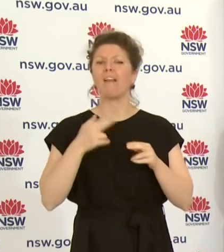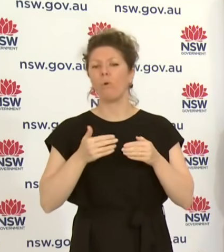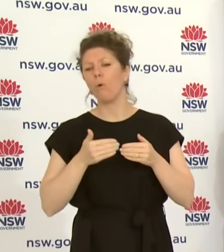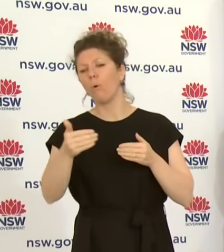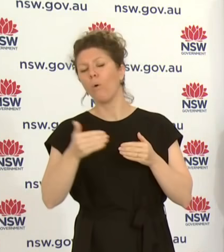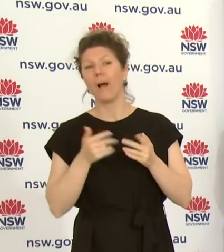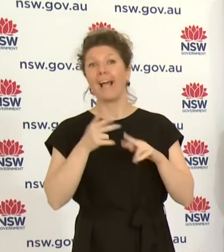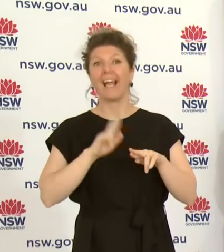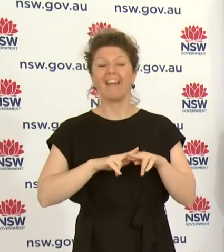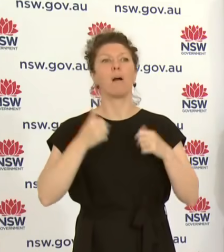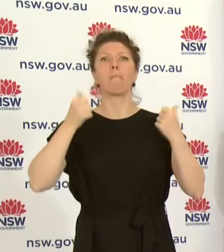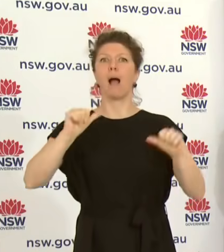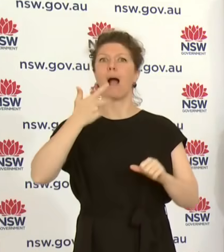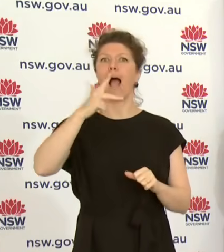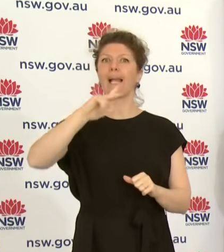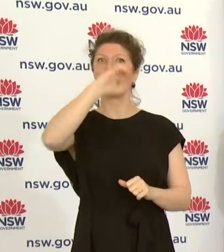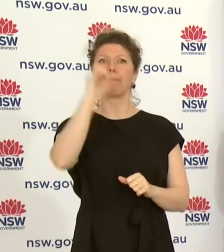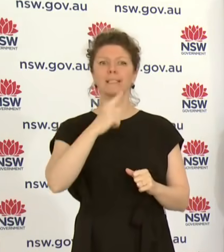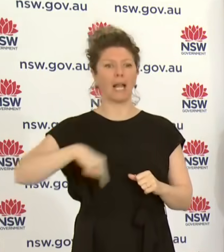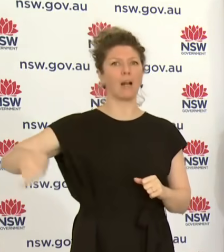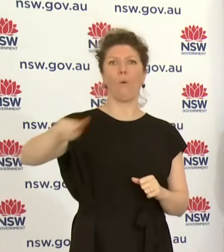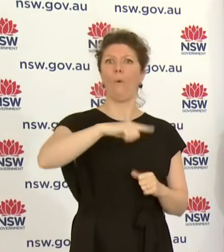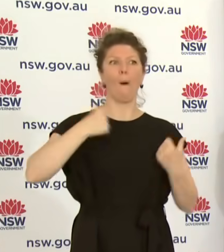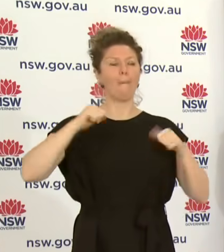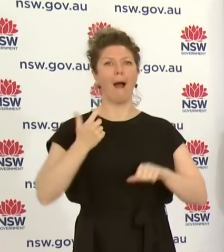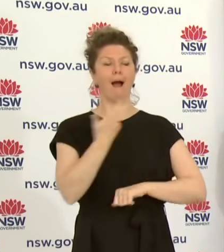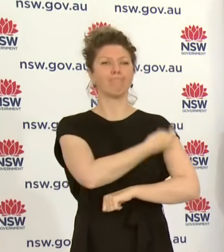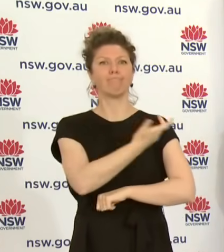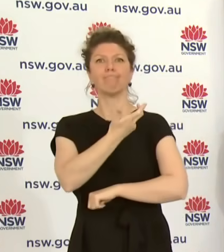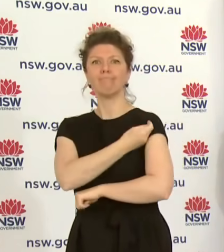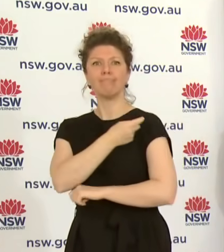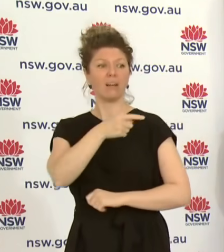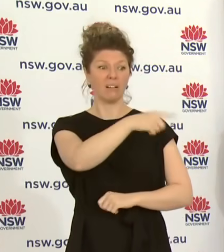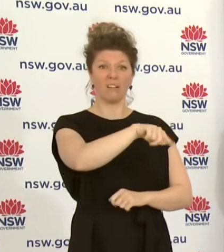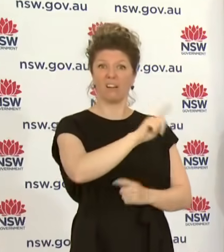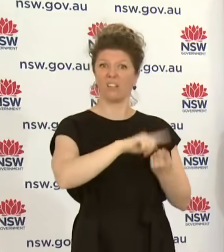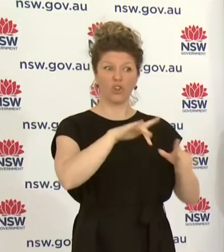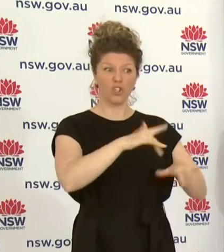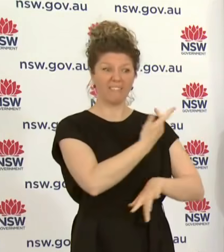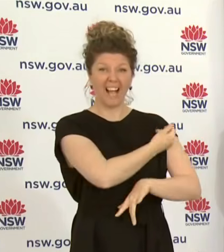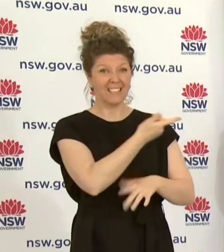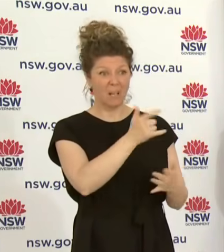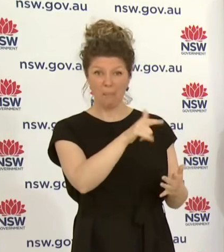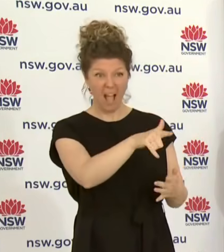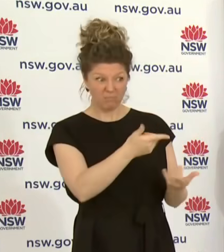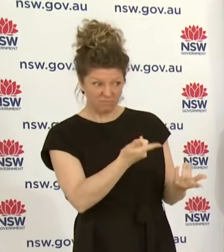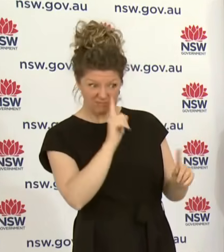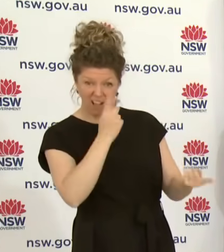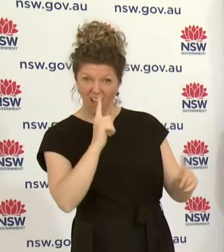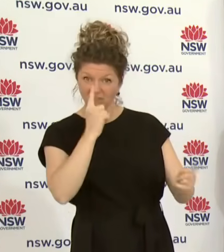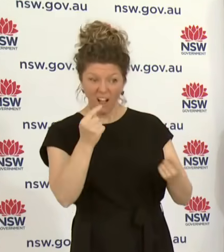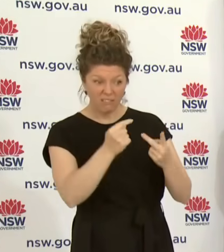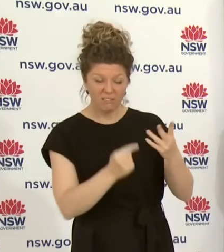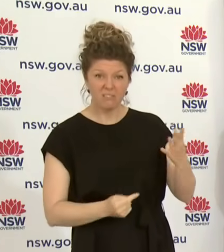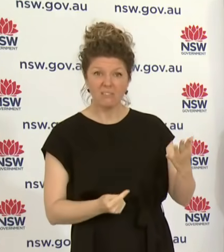what happens at 80% double dose. And our key message is come forward and get vaccinated, because once we start opening up at 70%